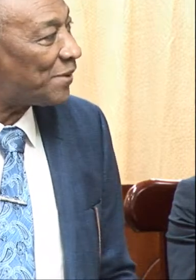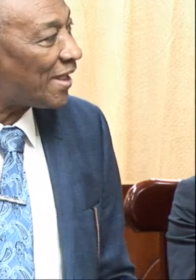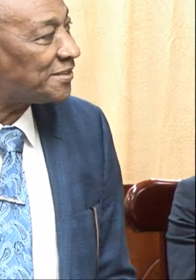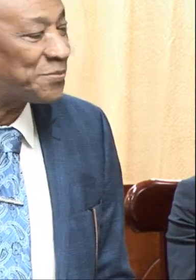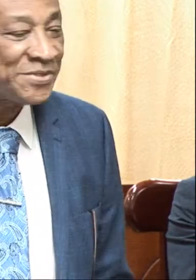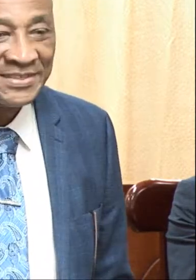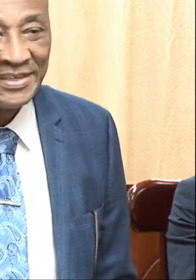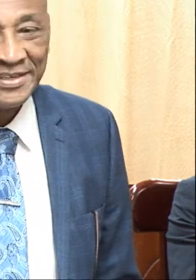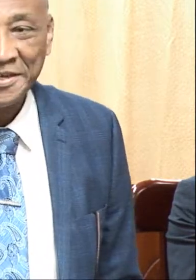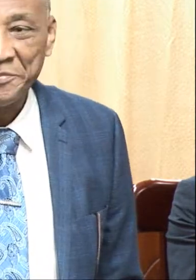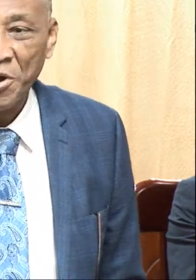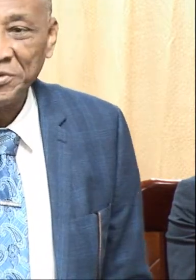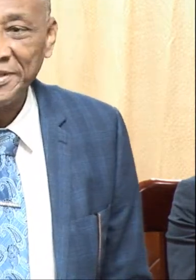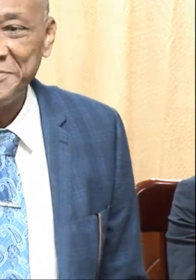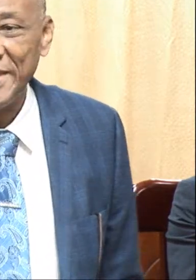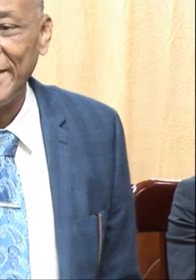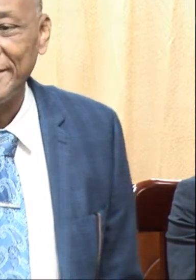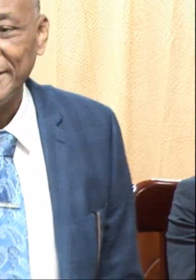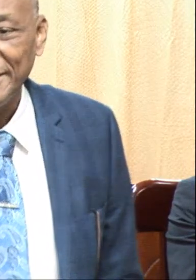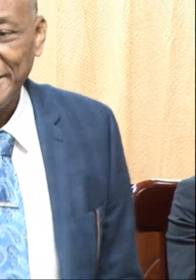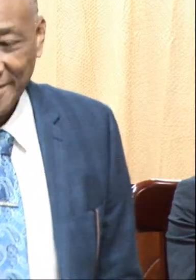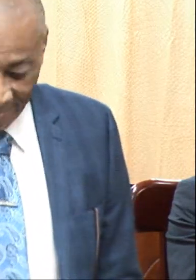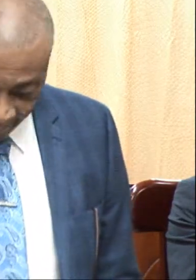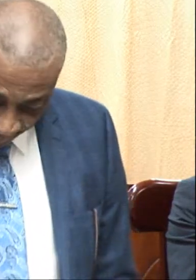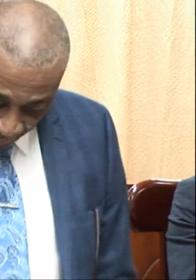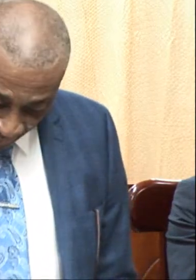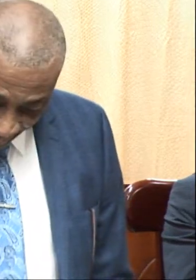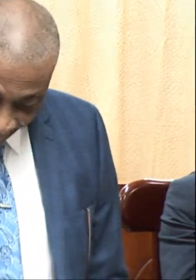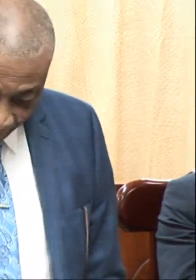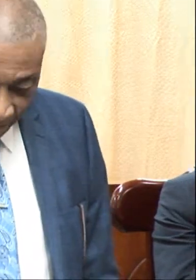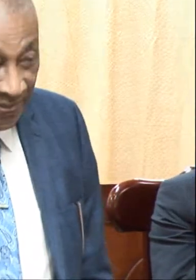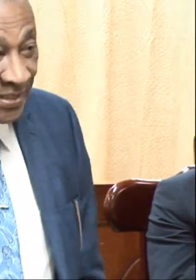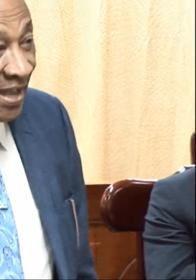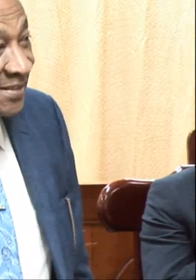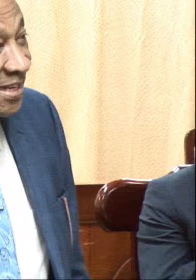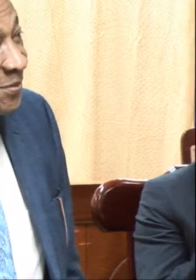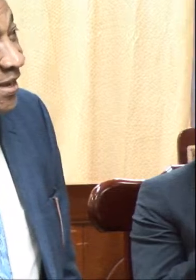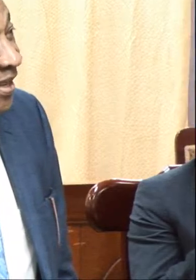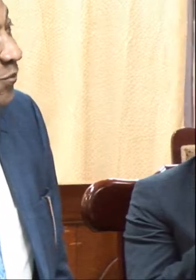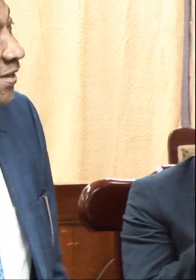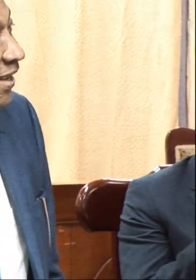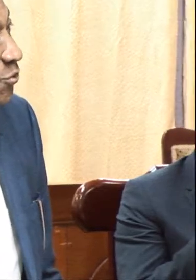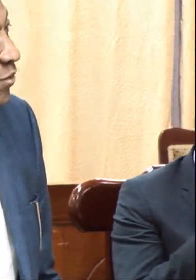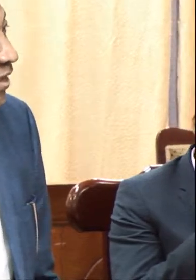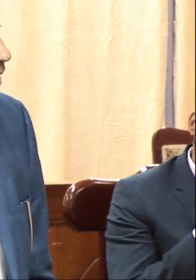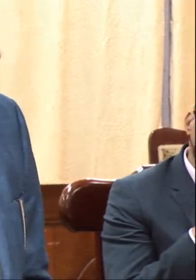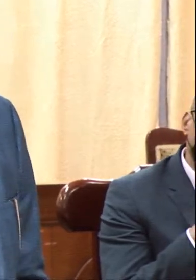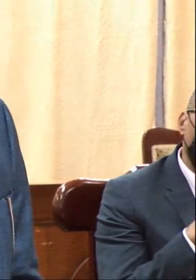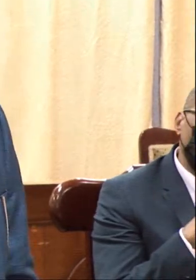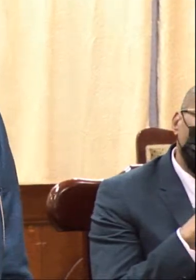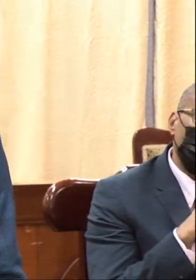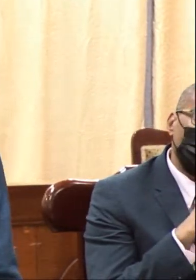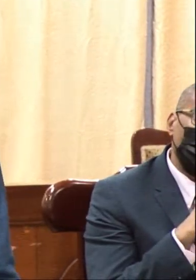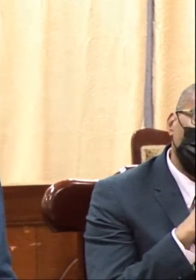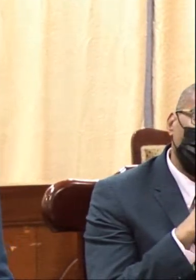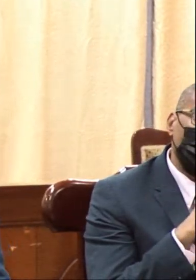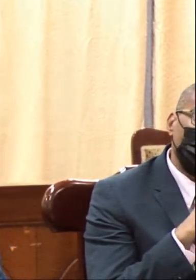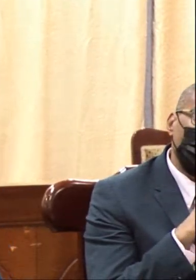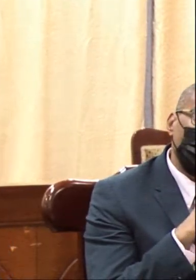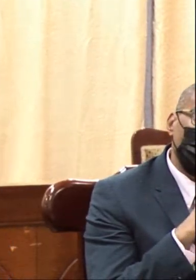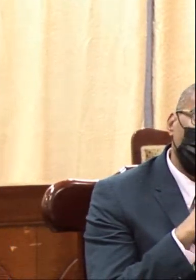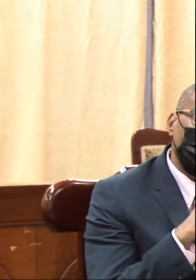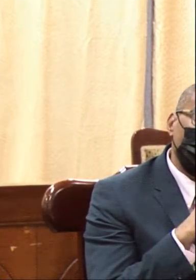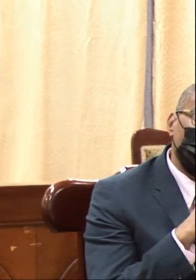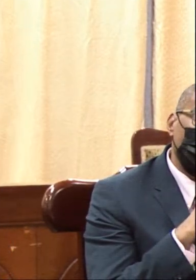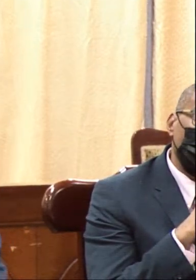plan to proceed about the debate. If the presiding officer can't tell me that, well, then who can? If the leader of the